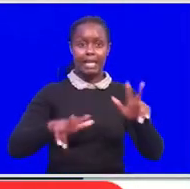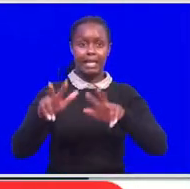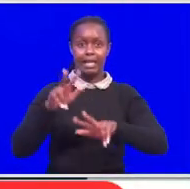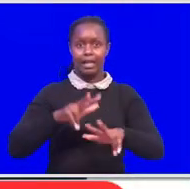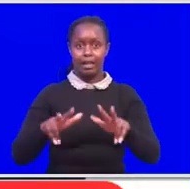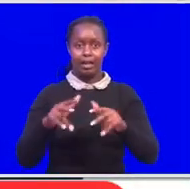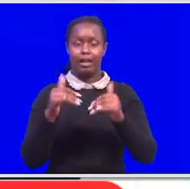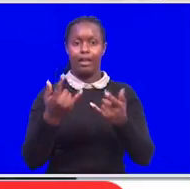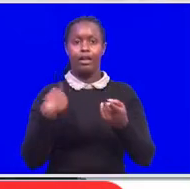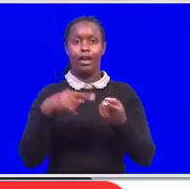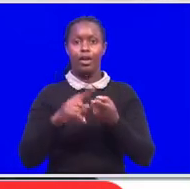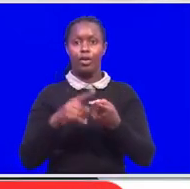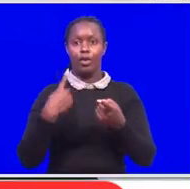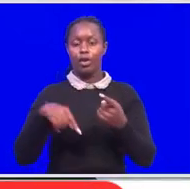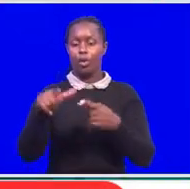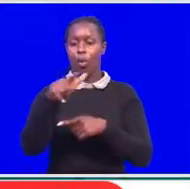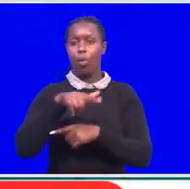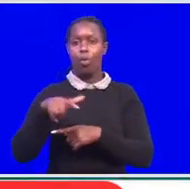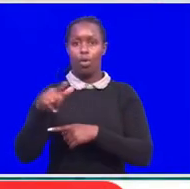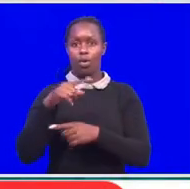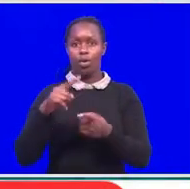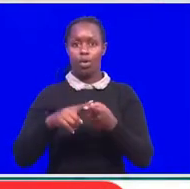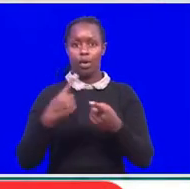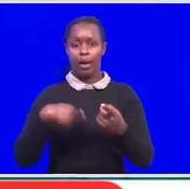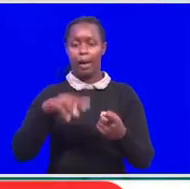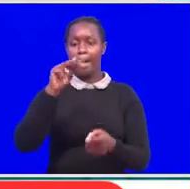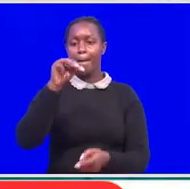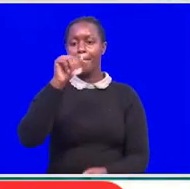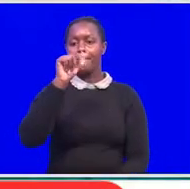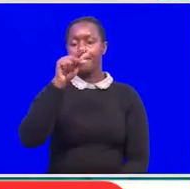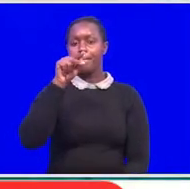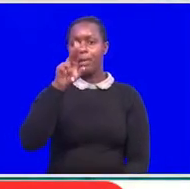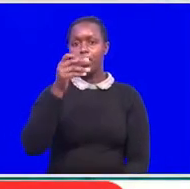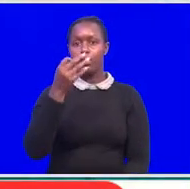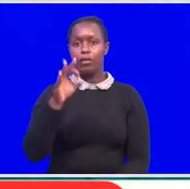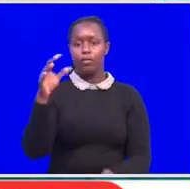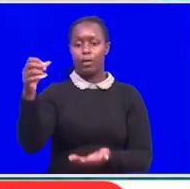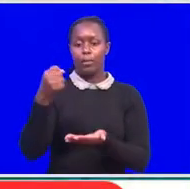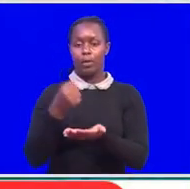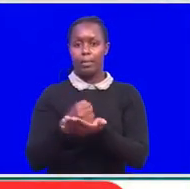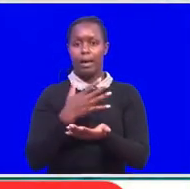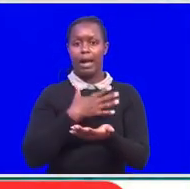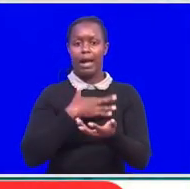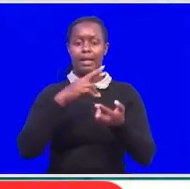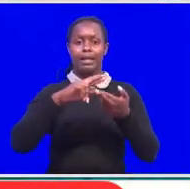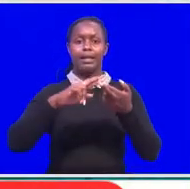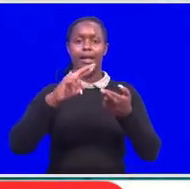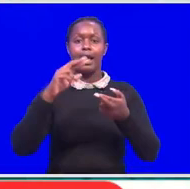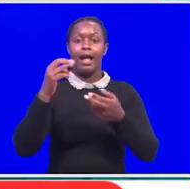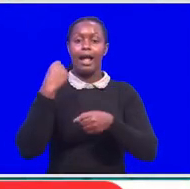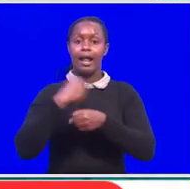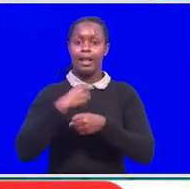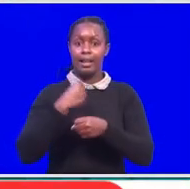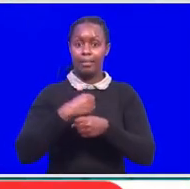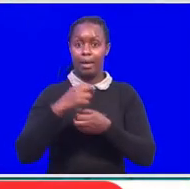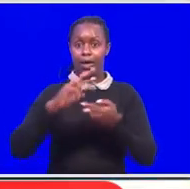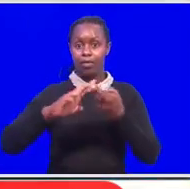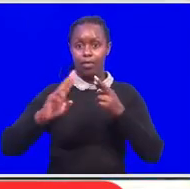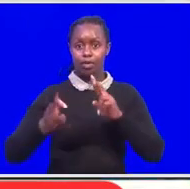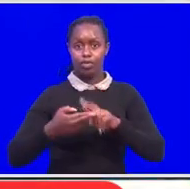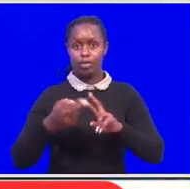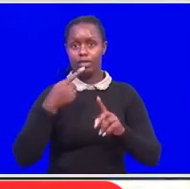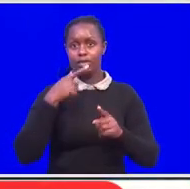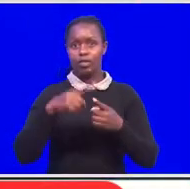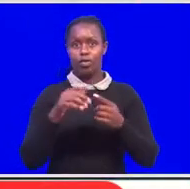in Nyeri Law Courts, Justice Onesmus Makau of the Employment and Labour Relations Court declared double employment of a